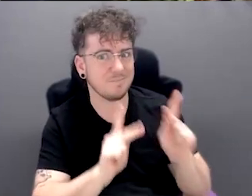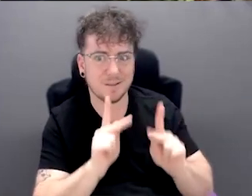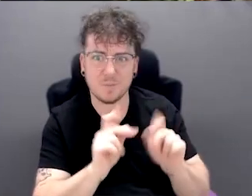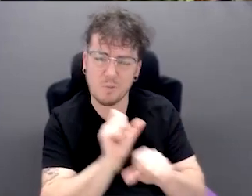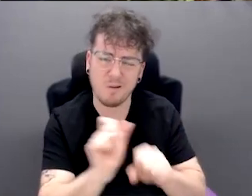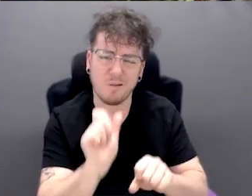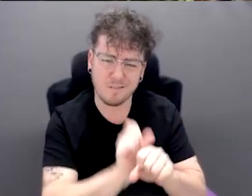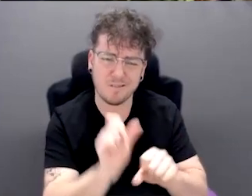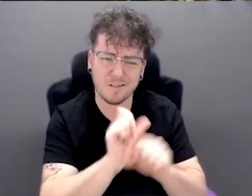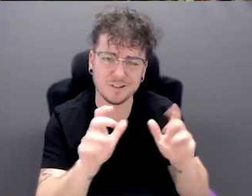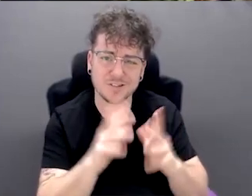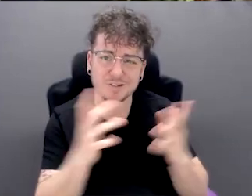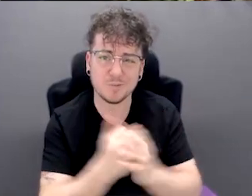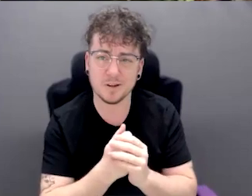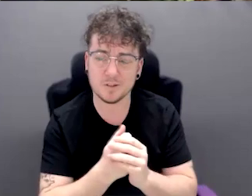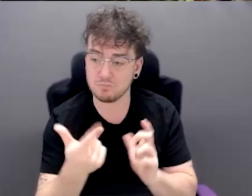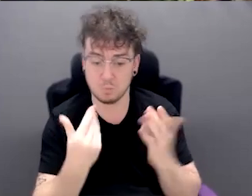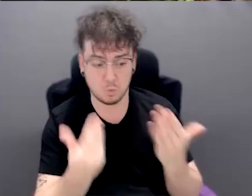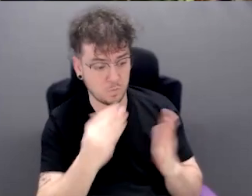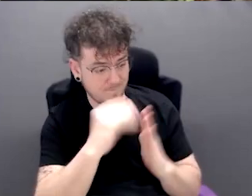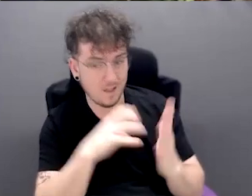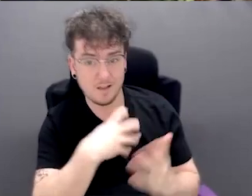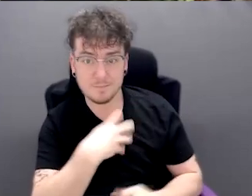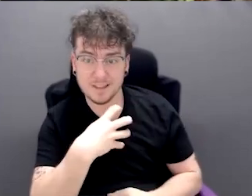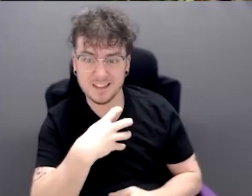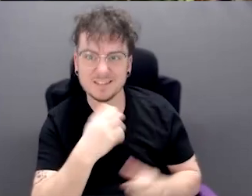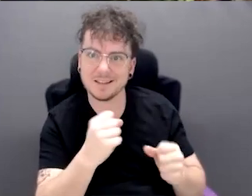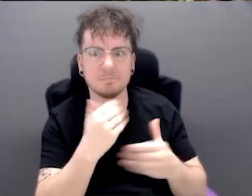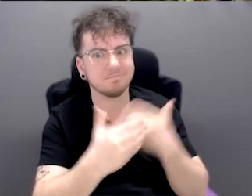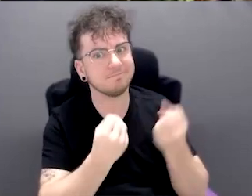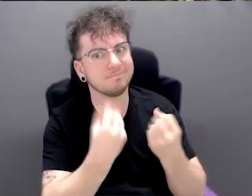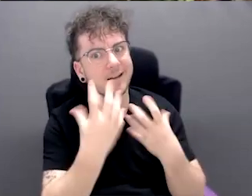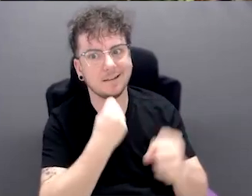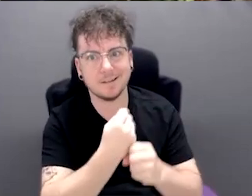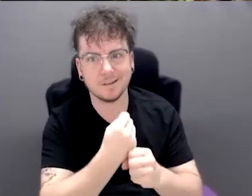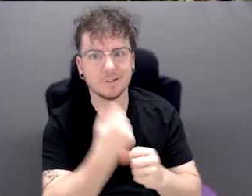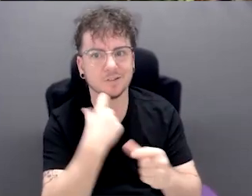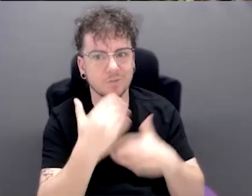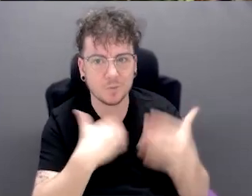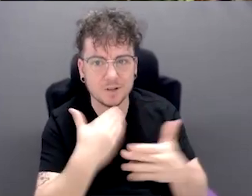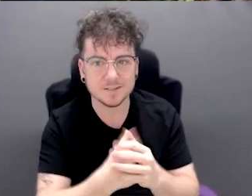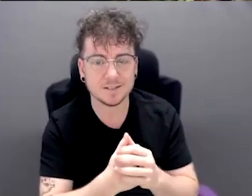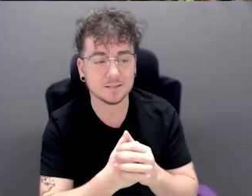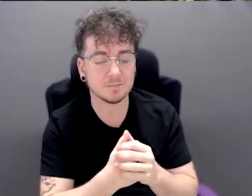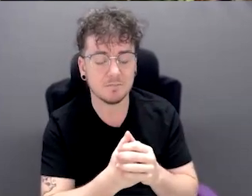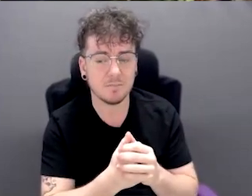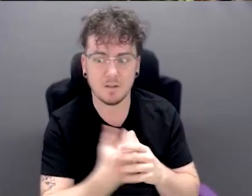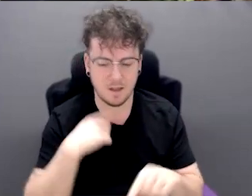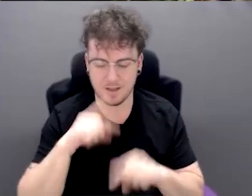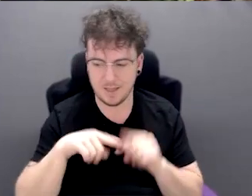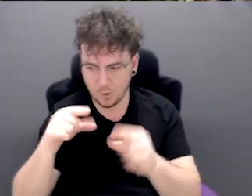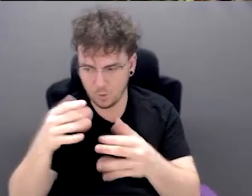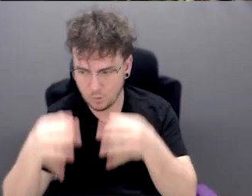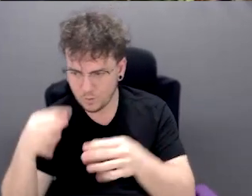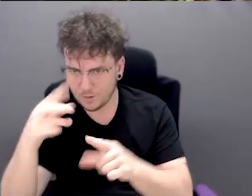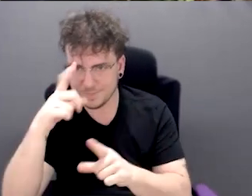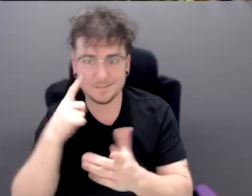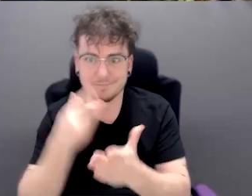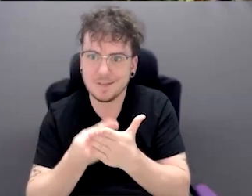file complaints, but they can take years. You can't take the company to court because you don't have the money," end quote.